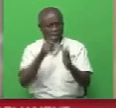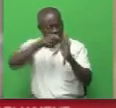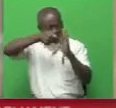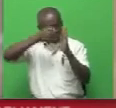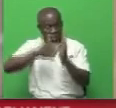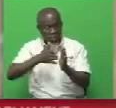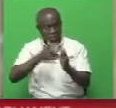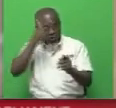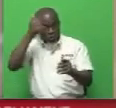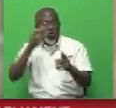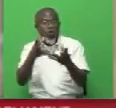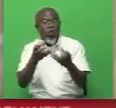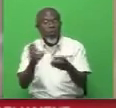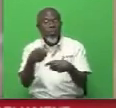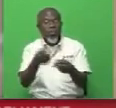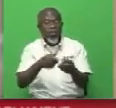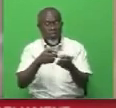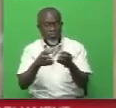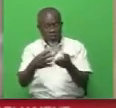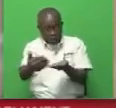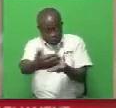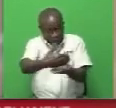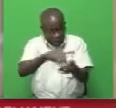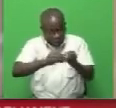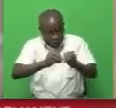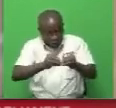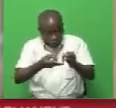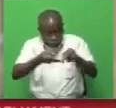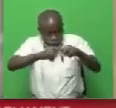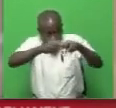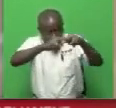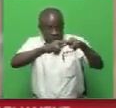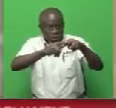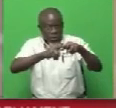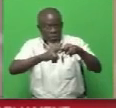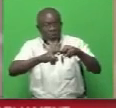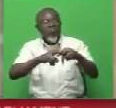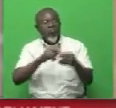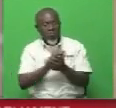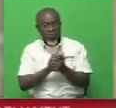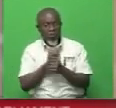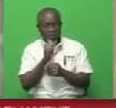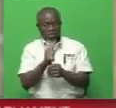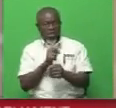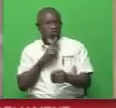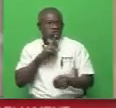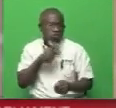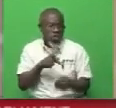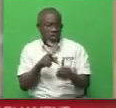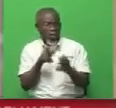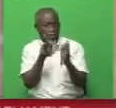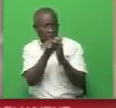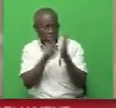for just making up the numbers. It is a public relations stunt. It is not a policy to deal with the crime